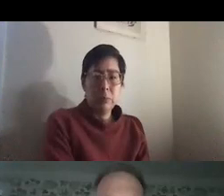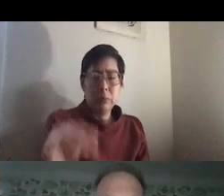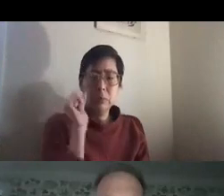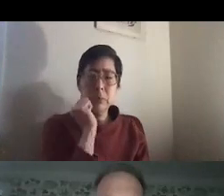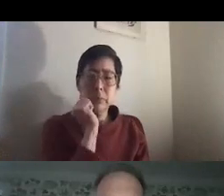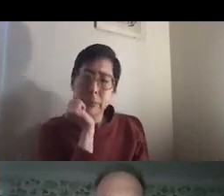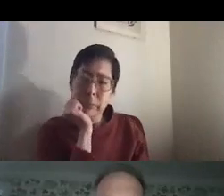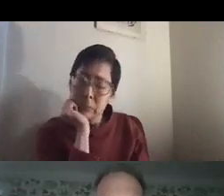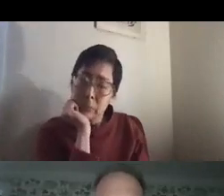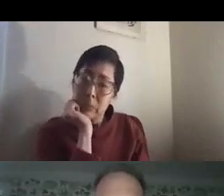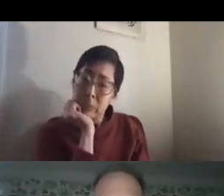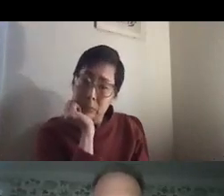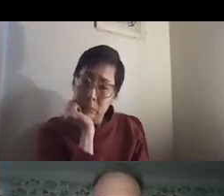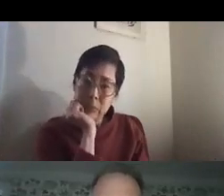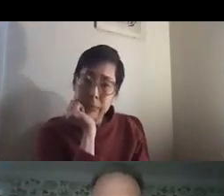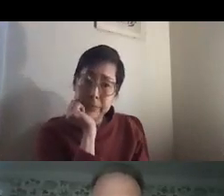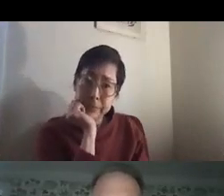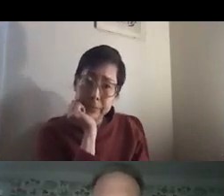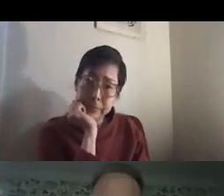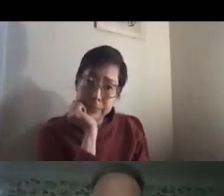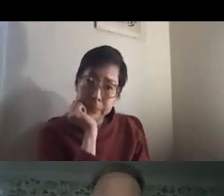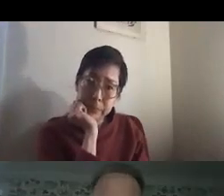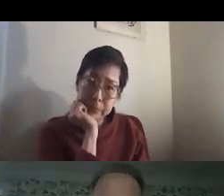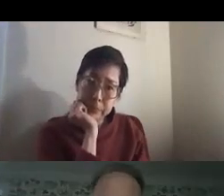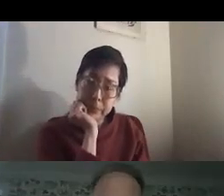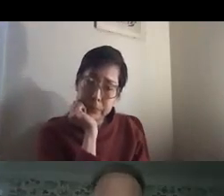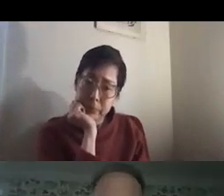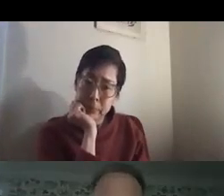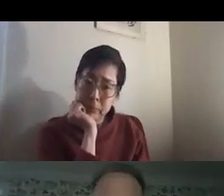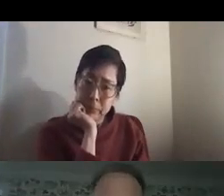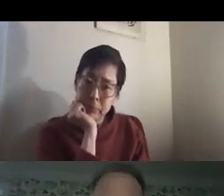Hello, am I here? Yes, we can hear you.